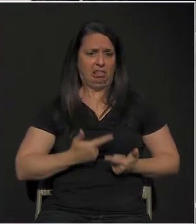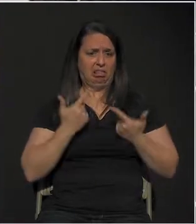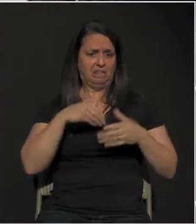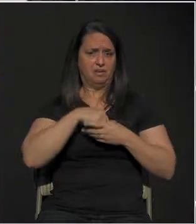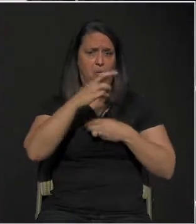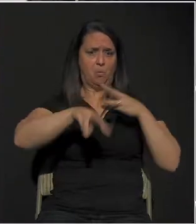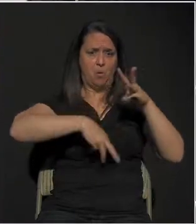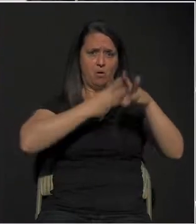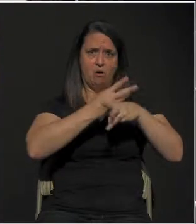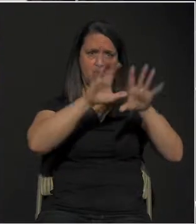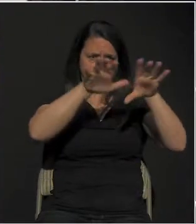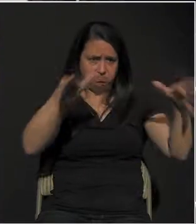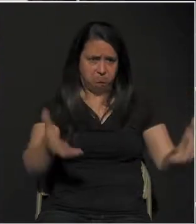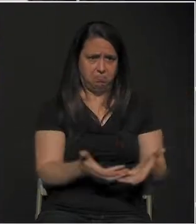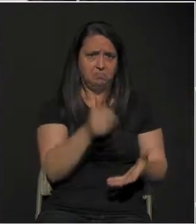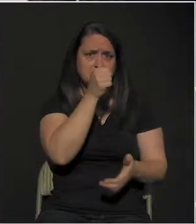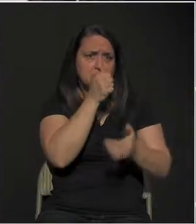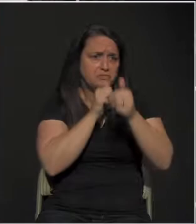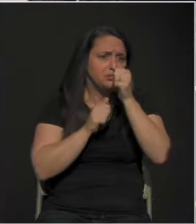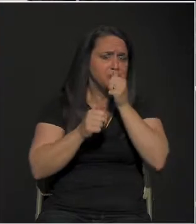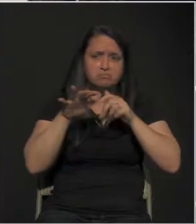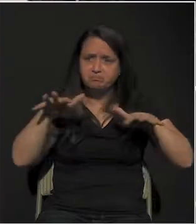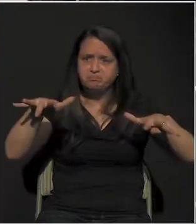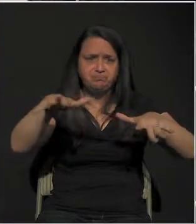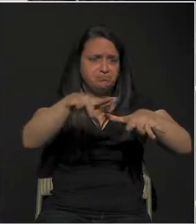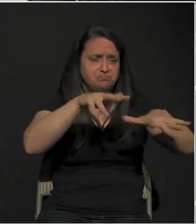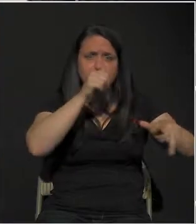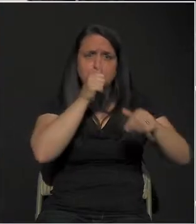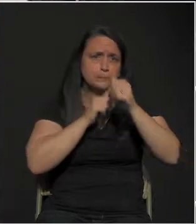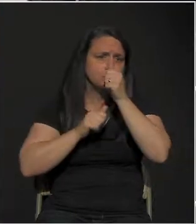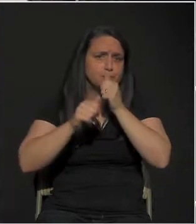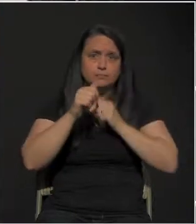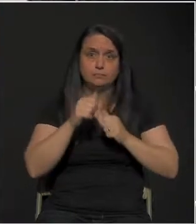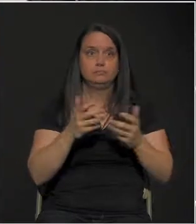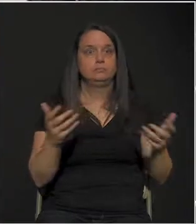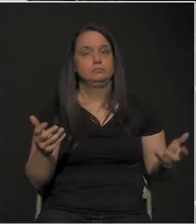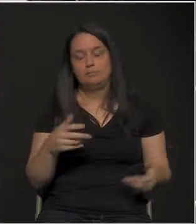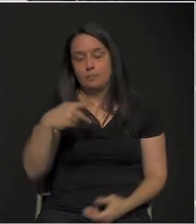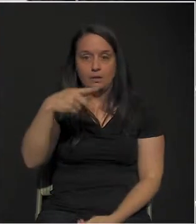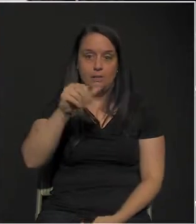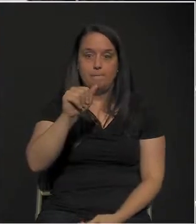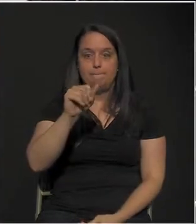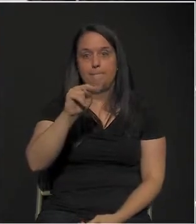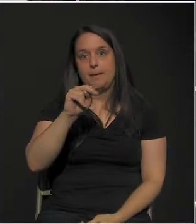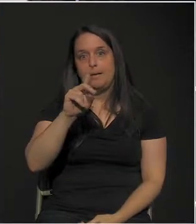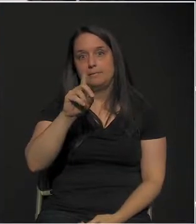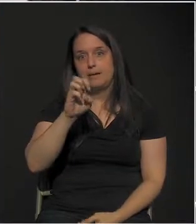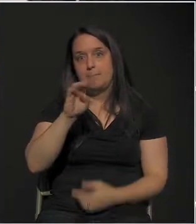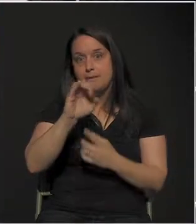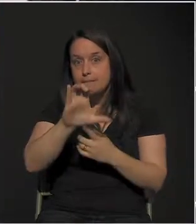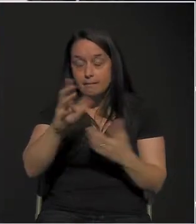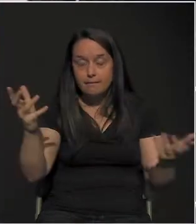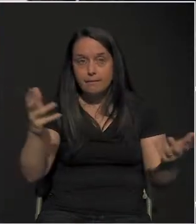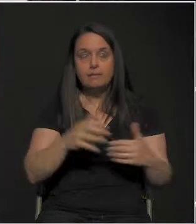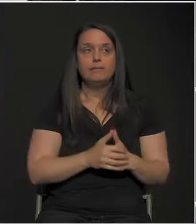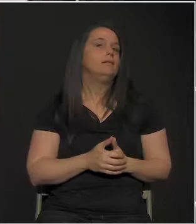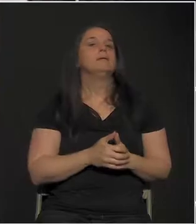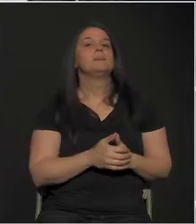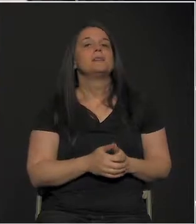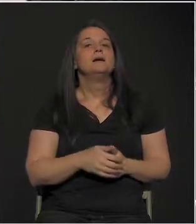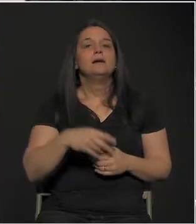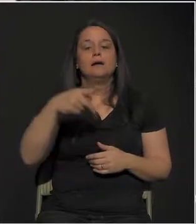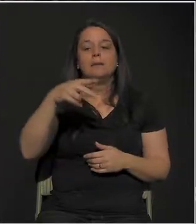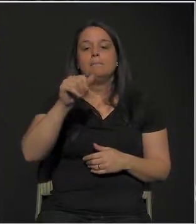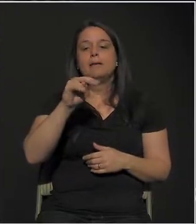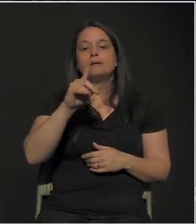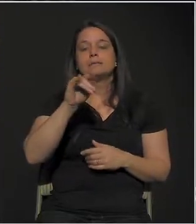of suffering. We live in a world where people are suffering because of, oh, I don't know, a pandemic. A pandemic that is